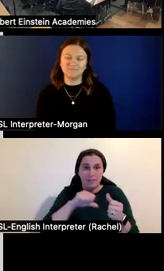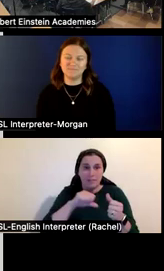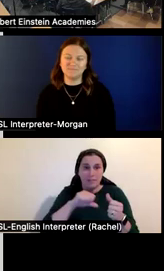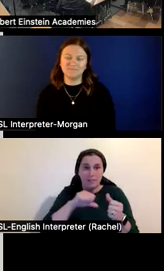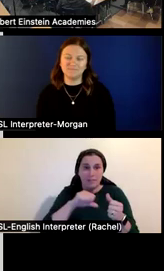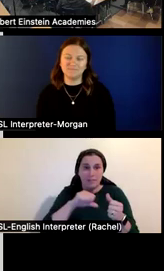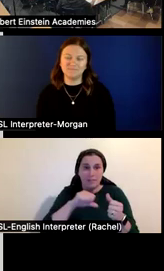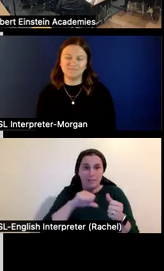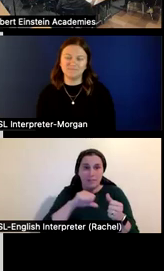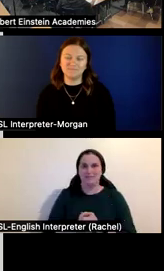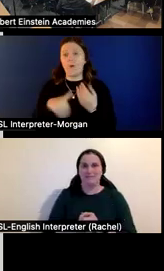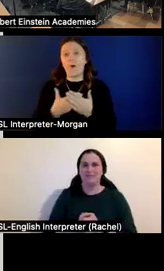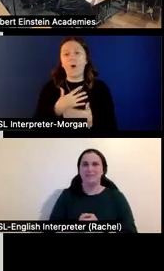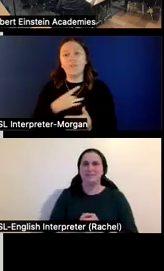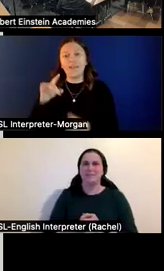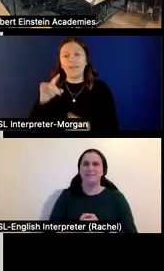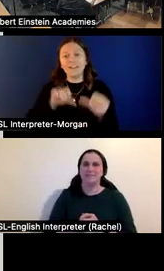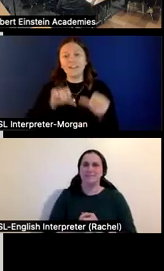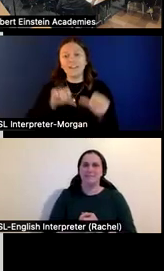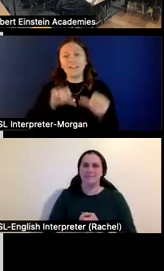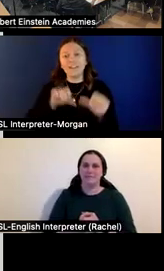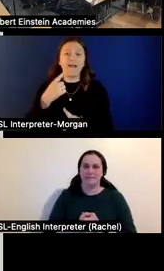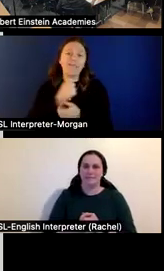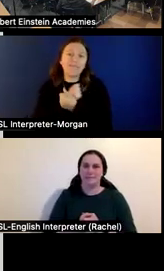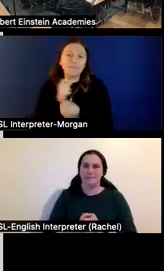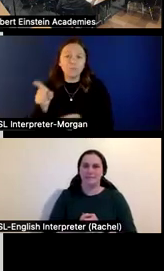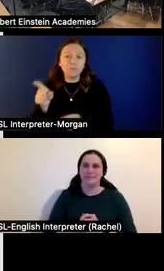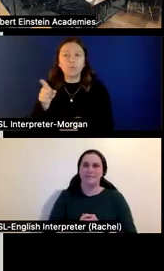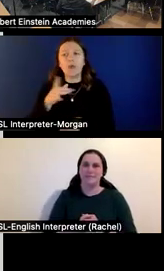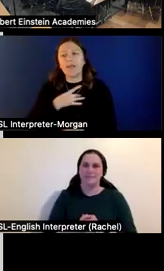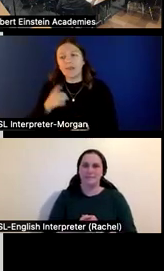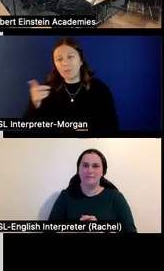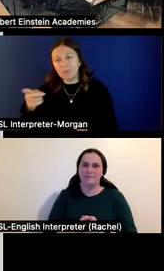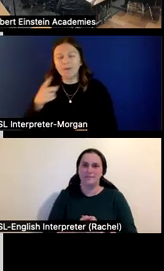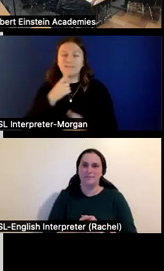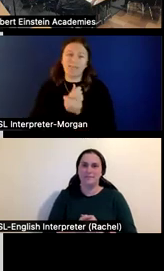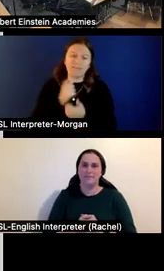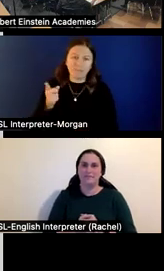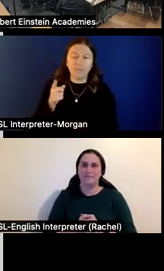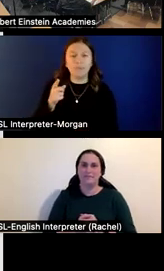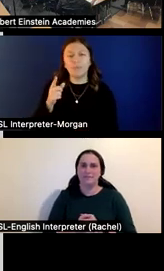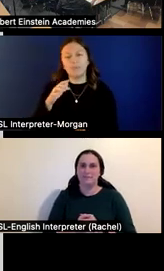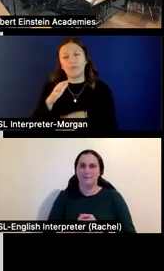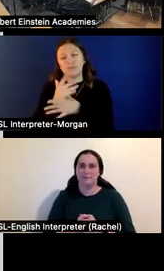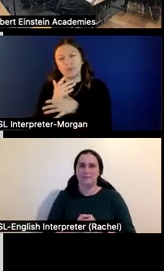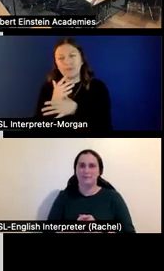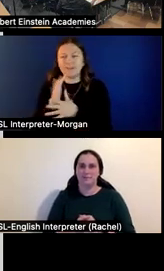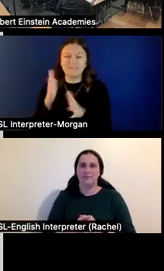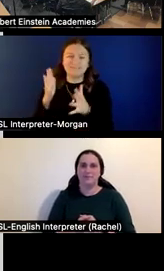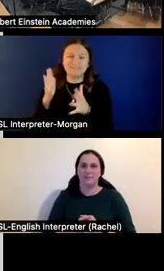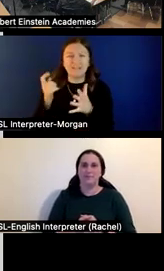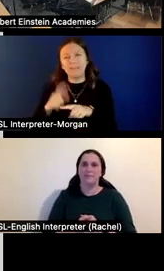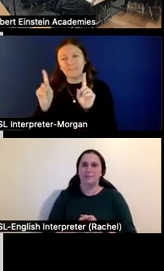love you, like, I like you, like, this is what Germans like. Here I say, I love you. In German, it's a little